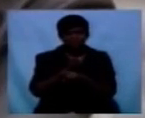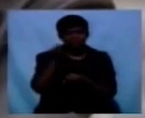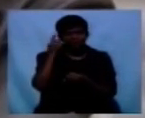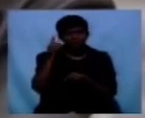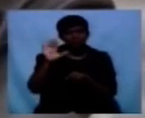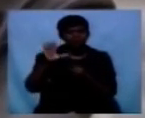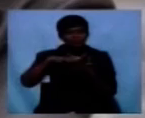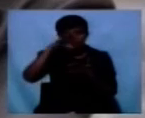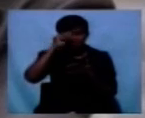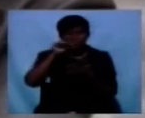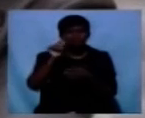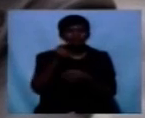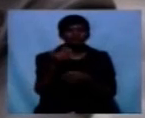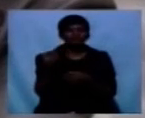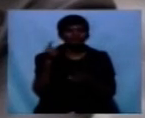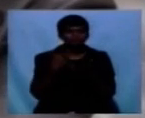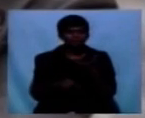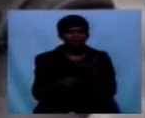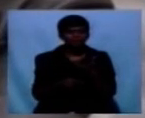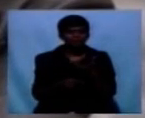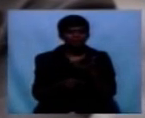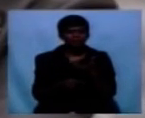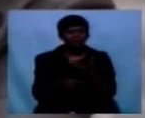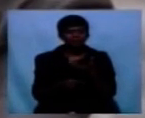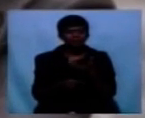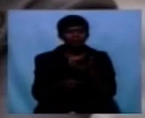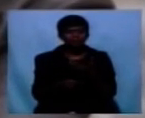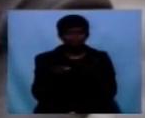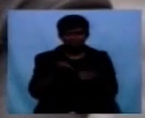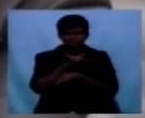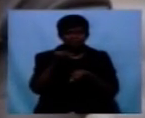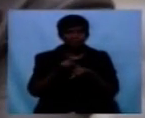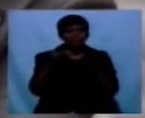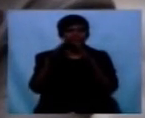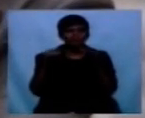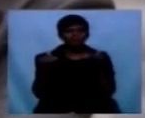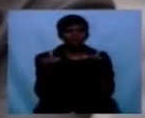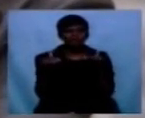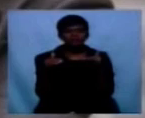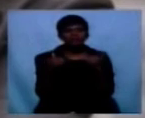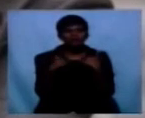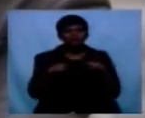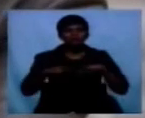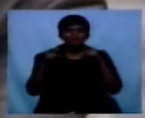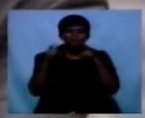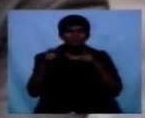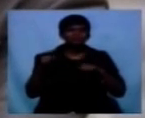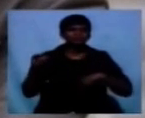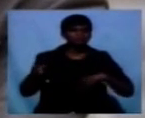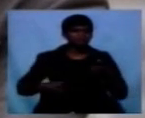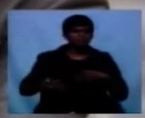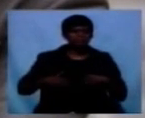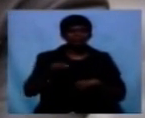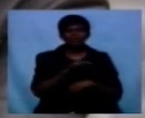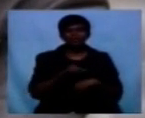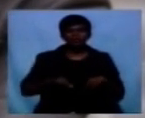started, because the first thing that greeted me immediately that institution moved into are challenges. I've received petitions from the members of